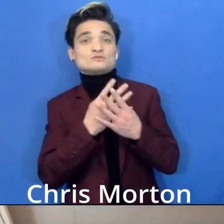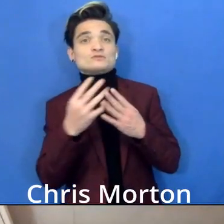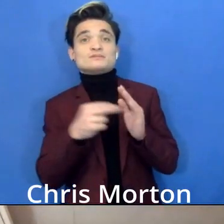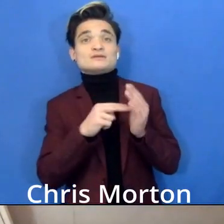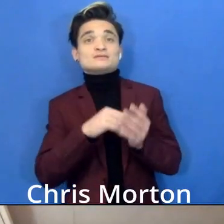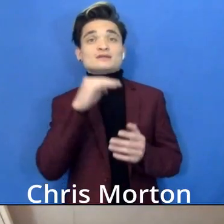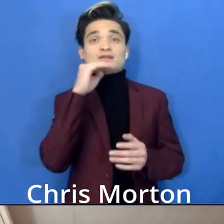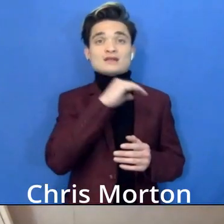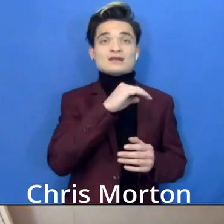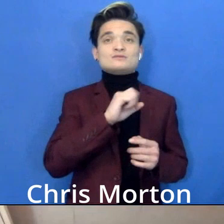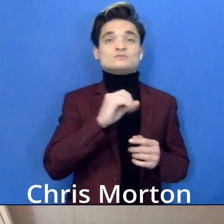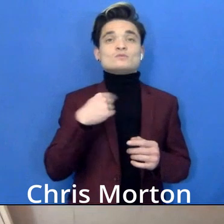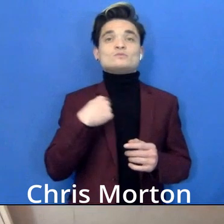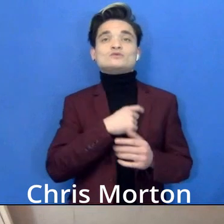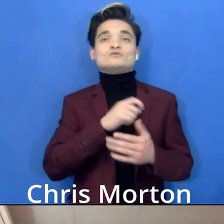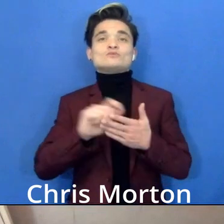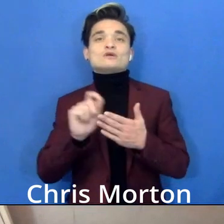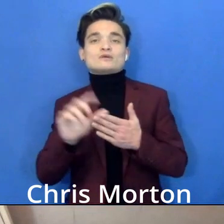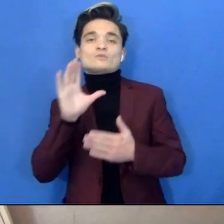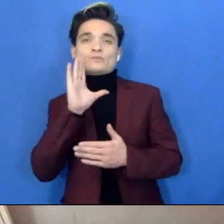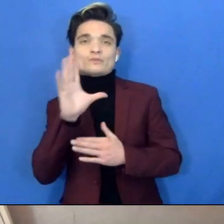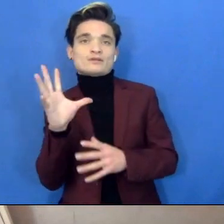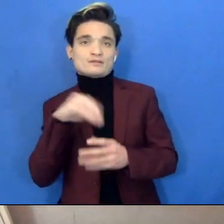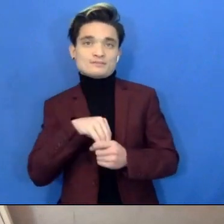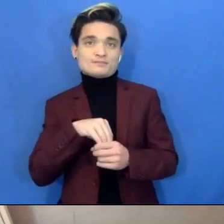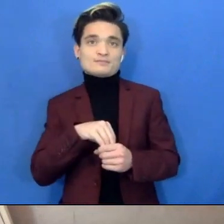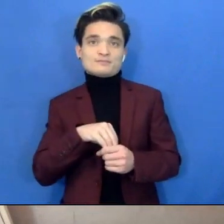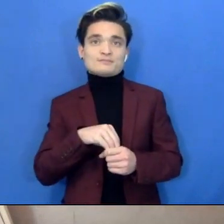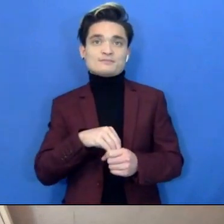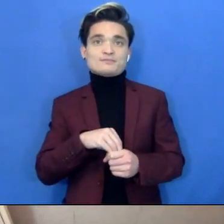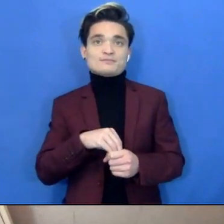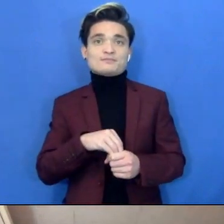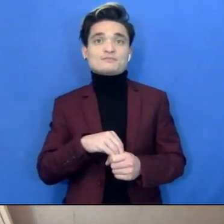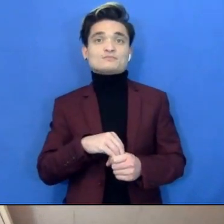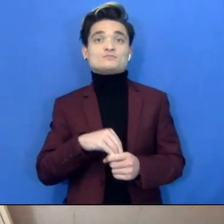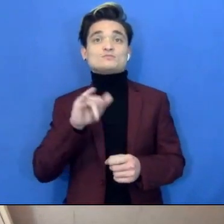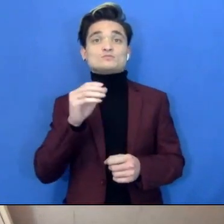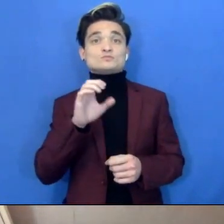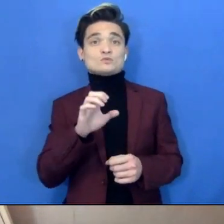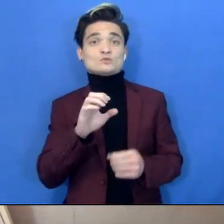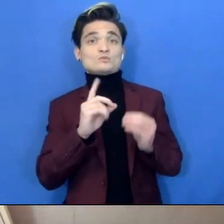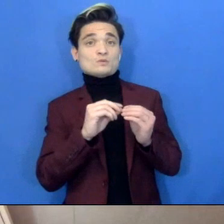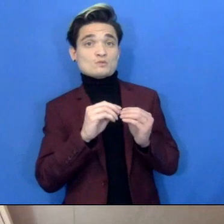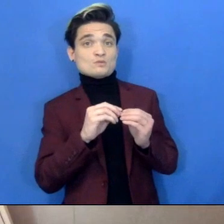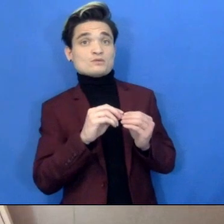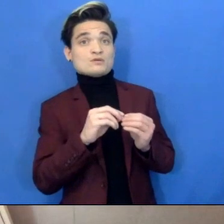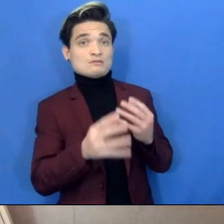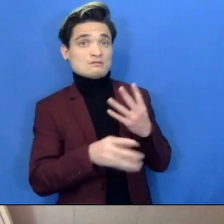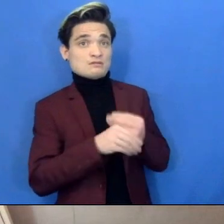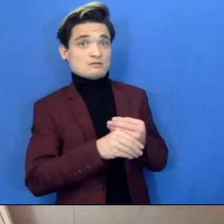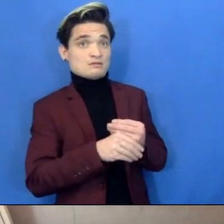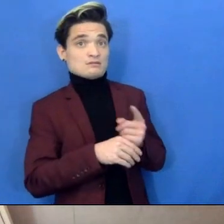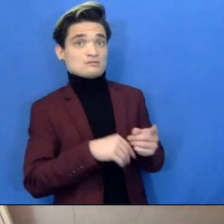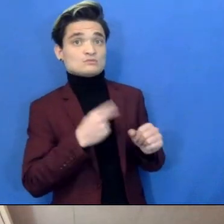I can just add a quick thing. Another use of hesitation markers is to show vulnerability. So it could be a choice